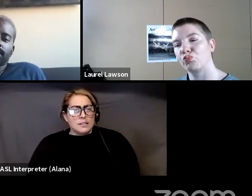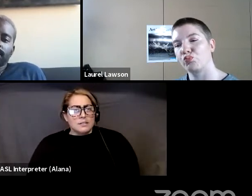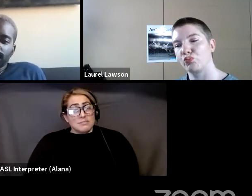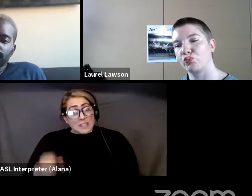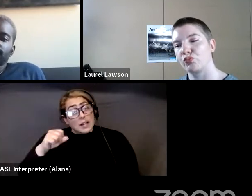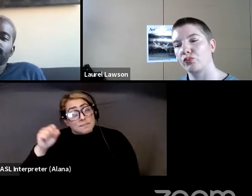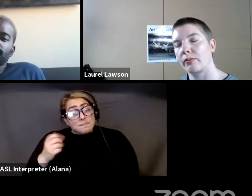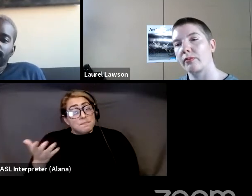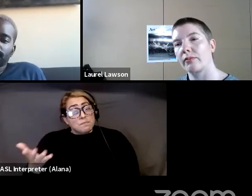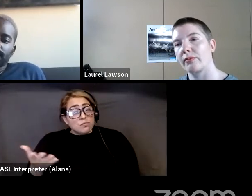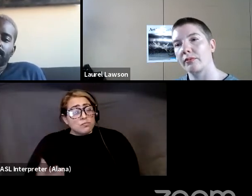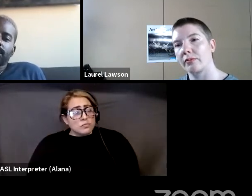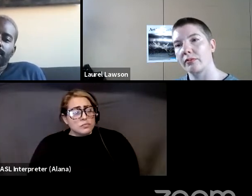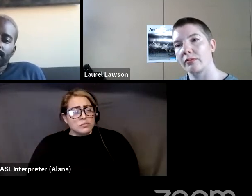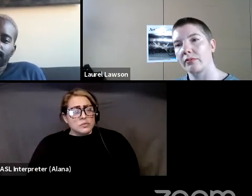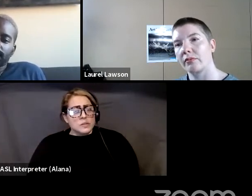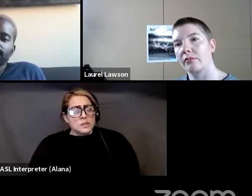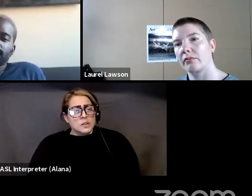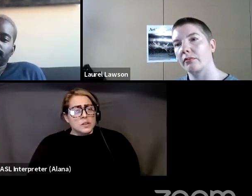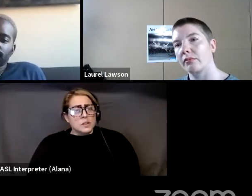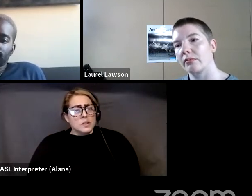Yeah.